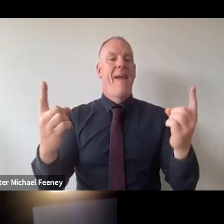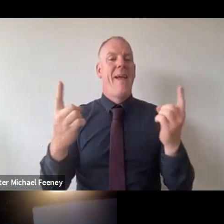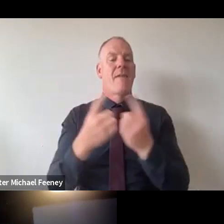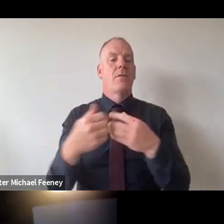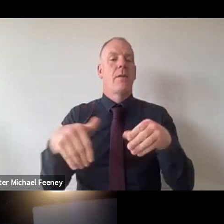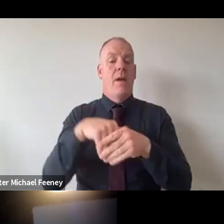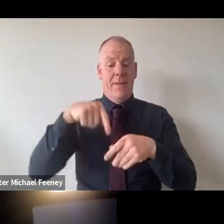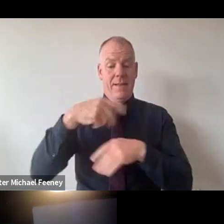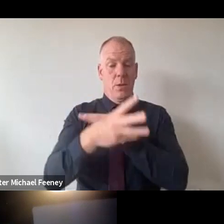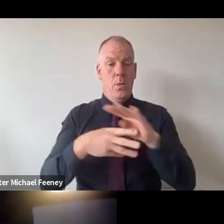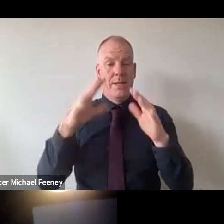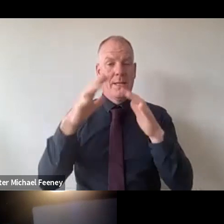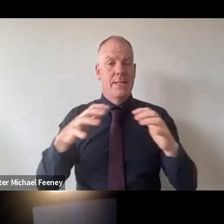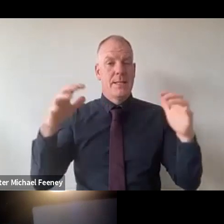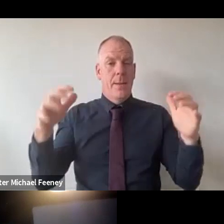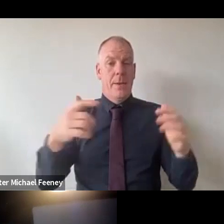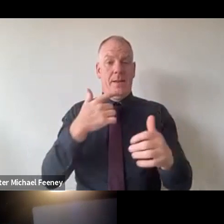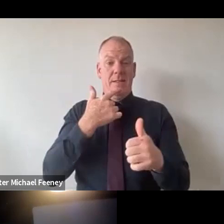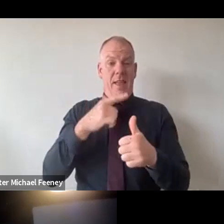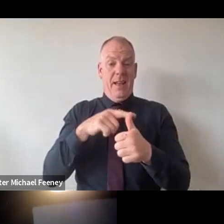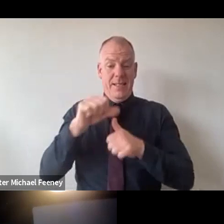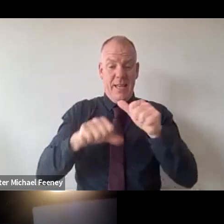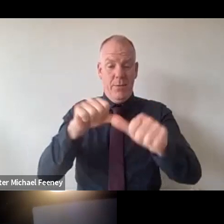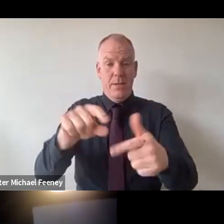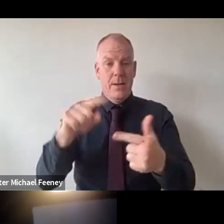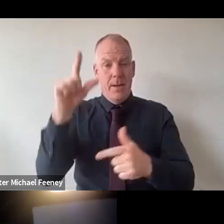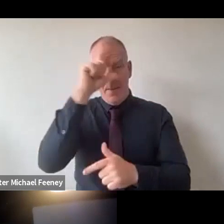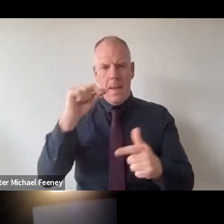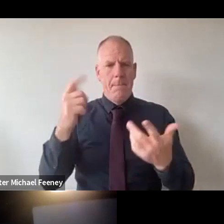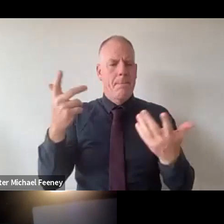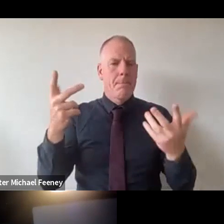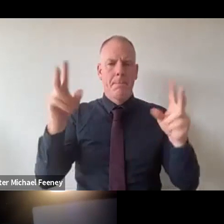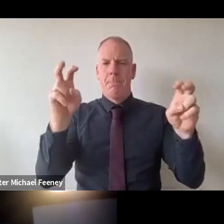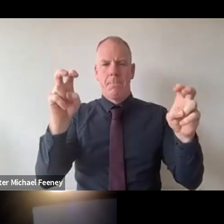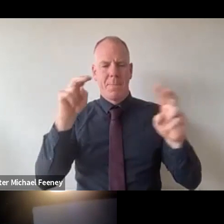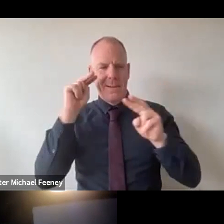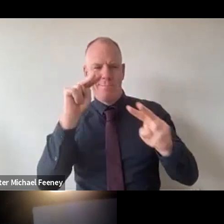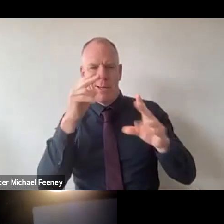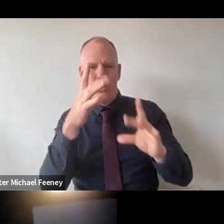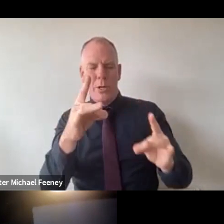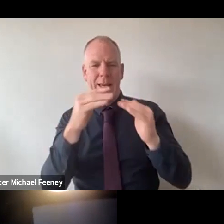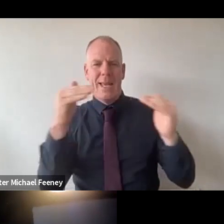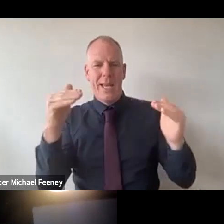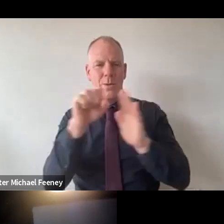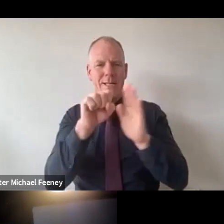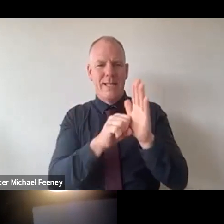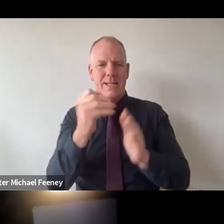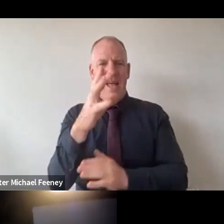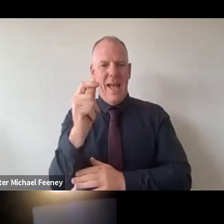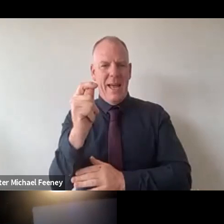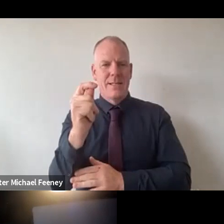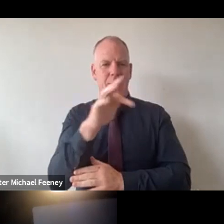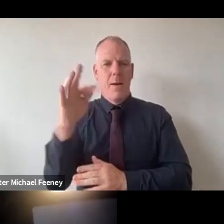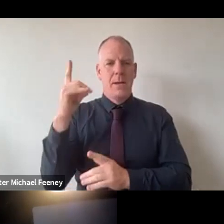week's seminar, which is the second in a series entitled Status Check, 20 Years of the Equal Status Acts, organised by FLAC and Trinity